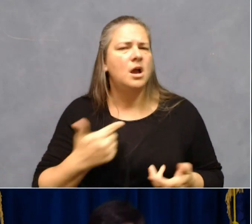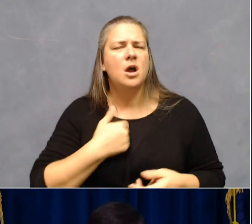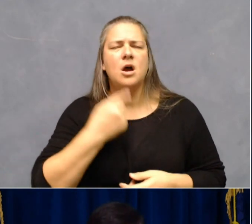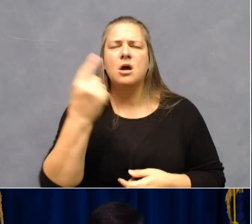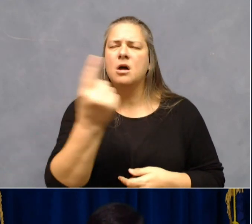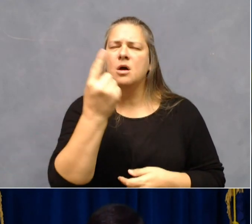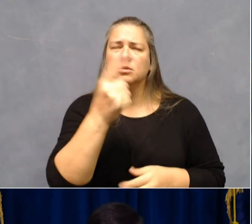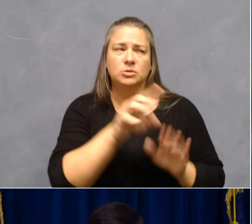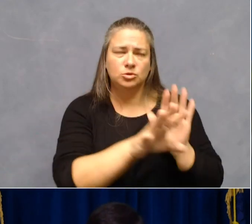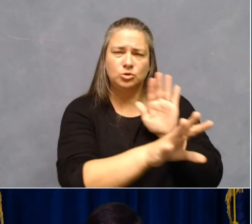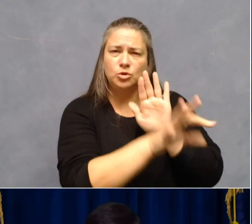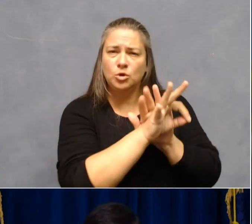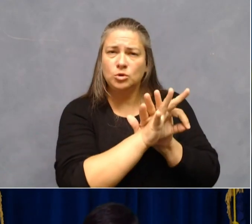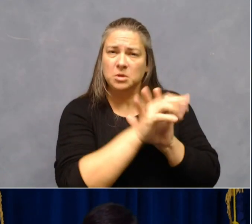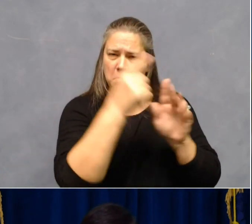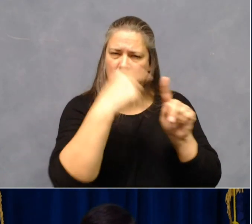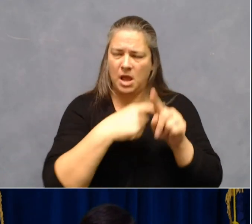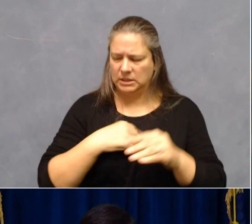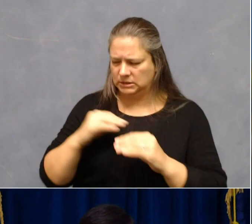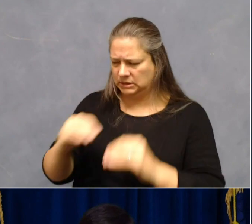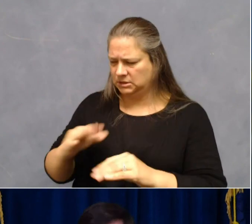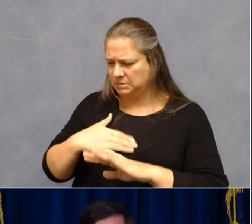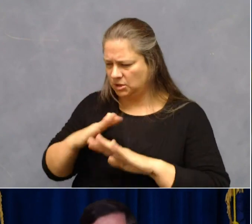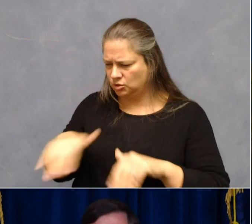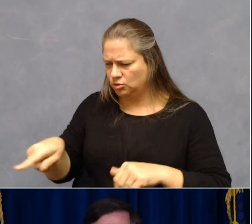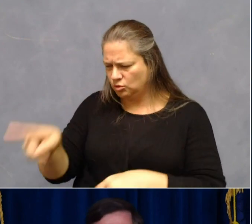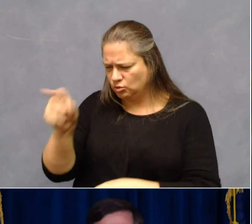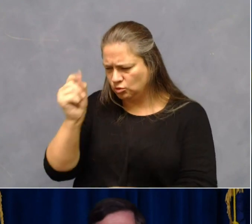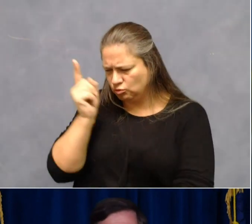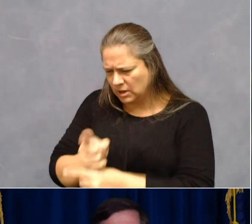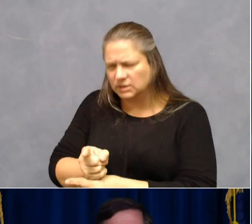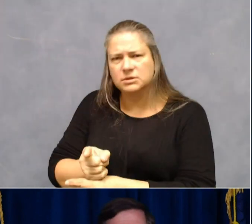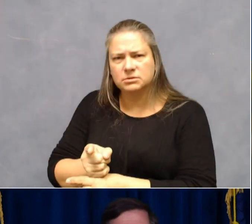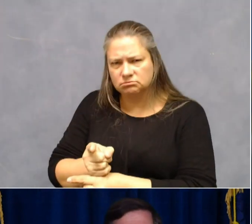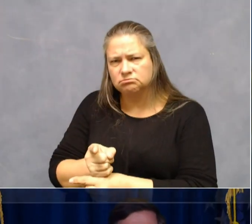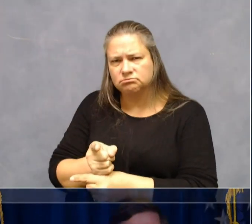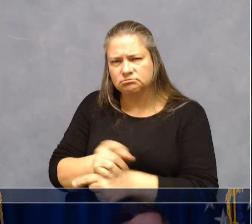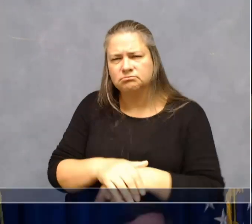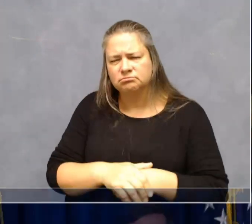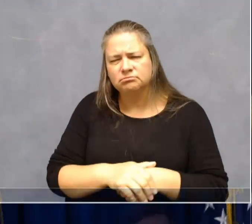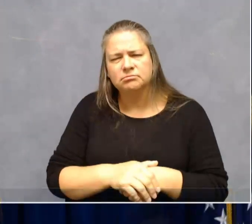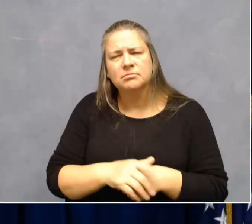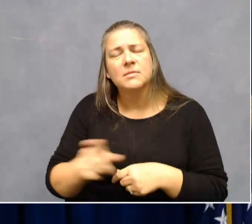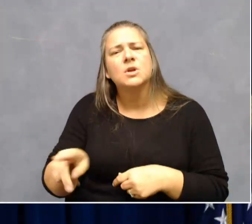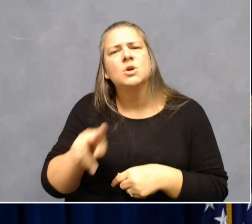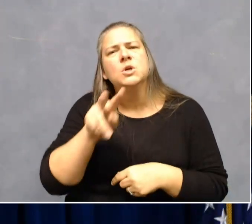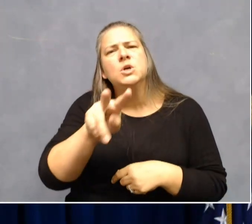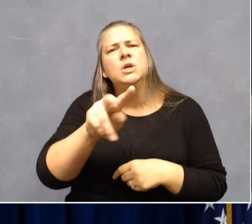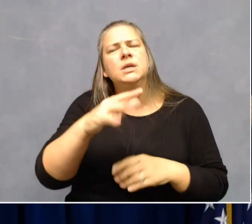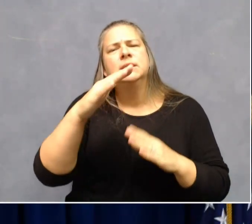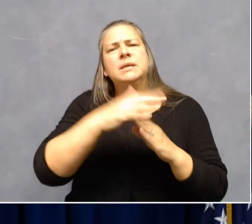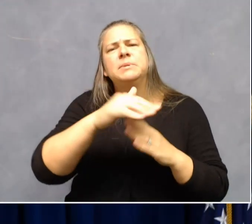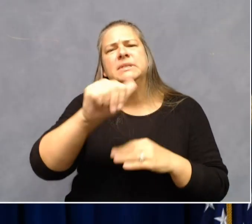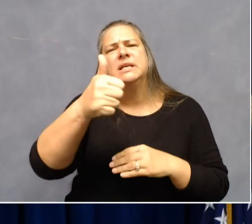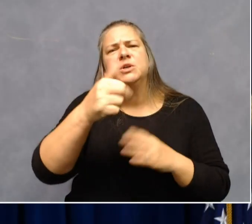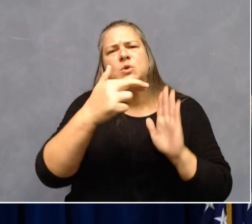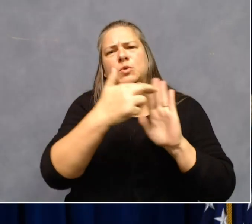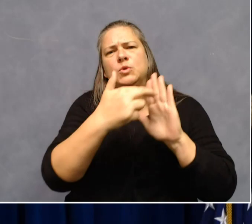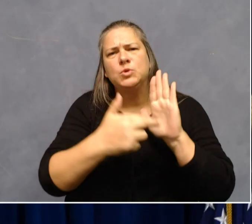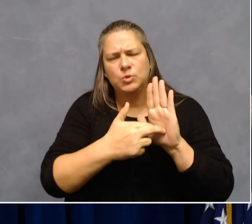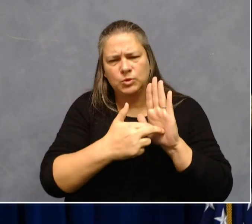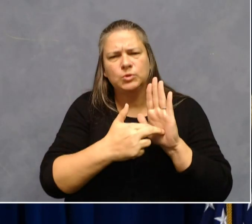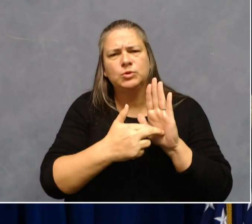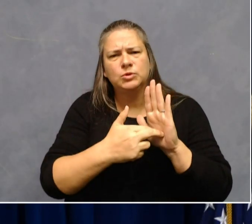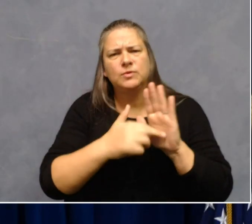kids to do the right thing. Can we bring up the top 10 rules on battling